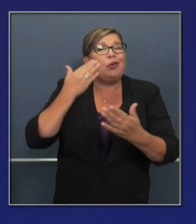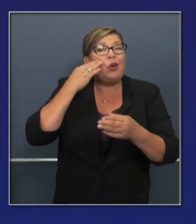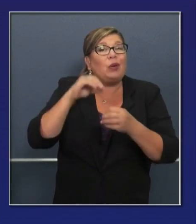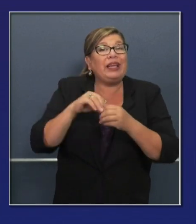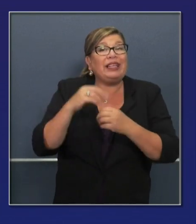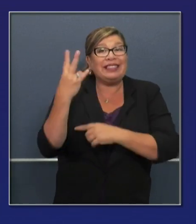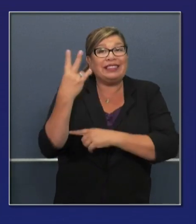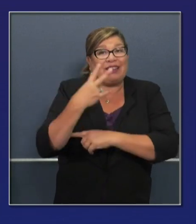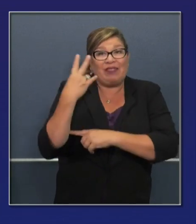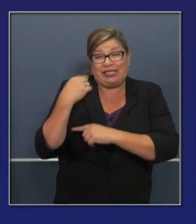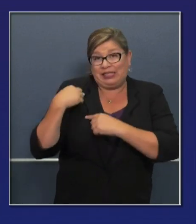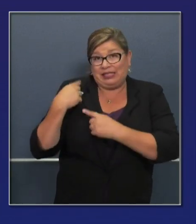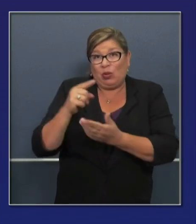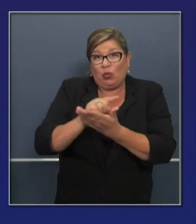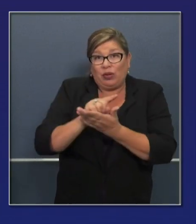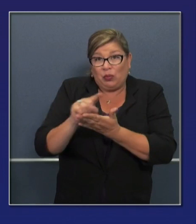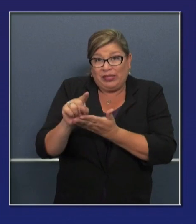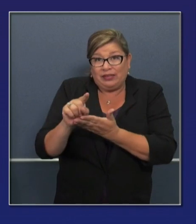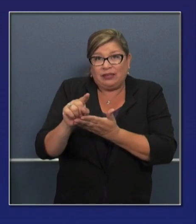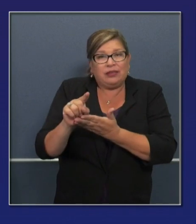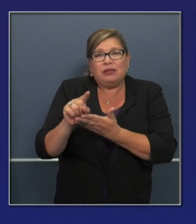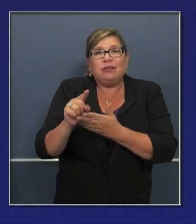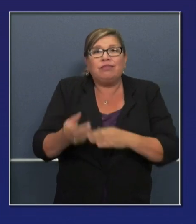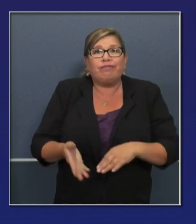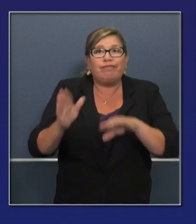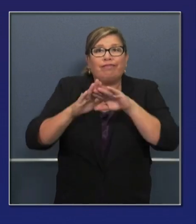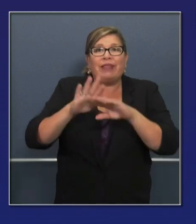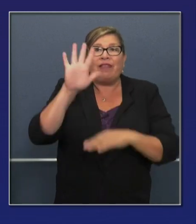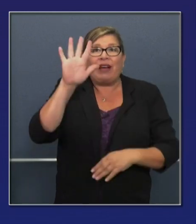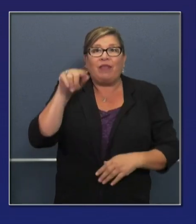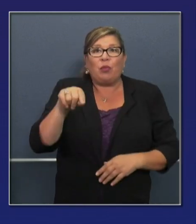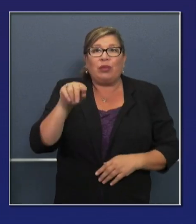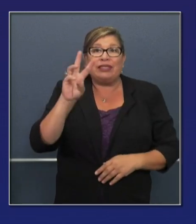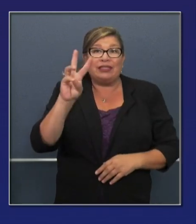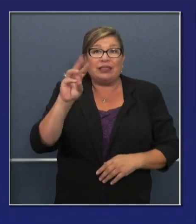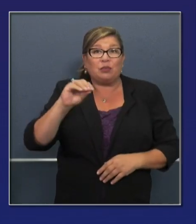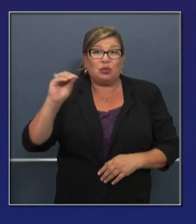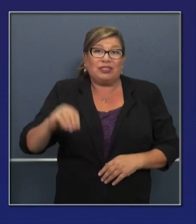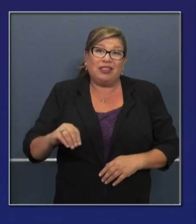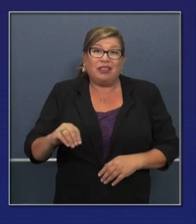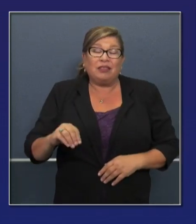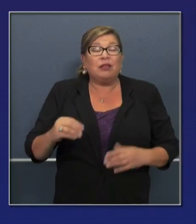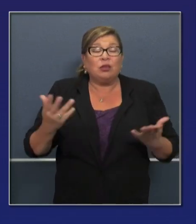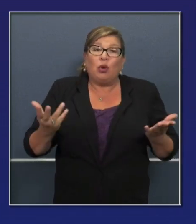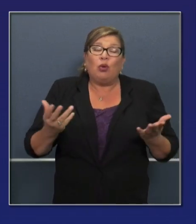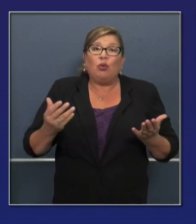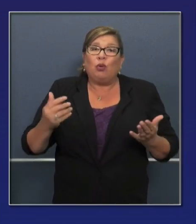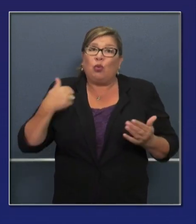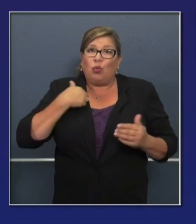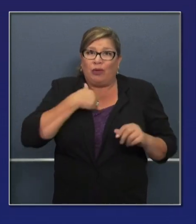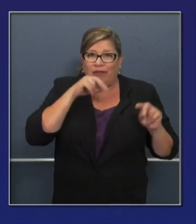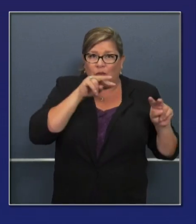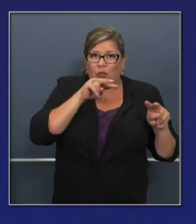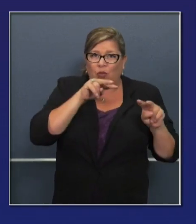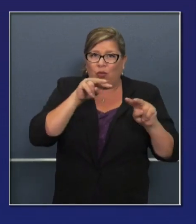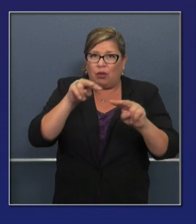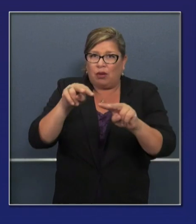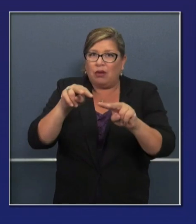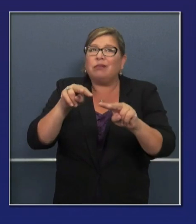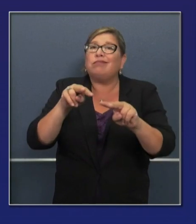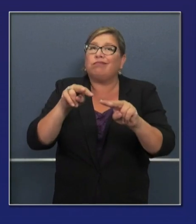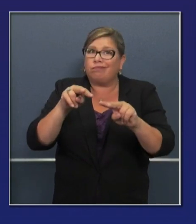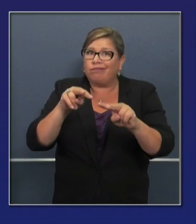positivity rate trend, it's now up to 5.6%. And so we are tracking these very, very closely. And it's a point